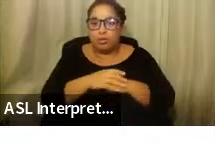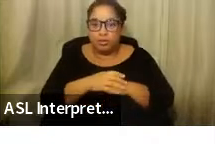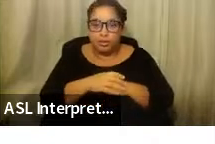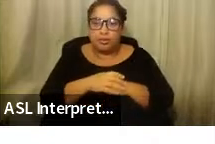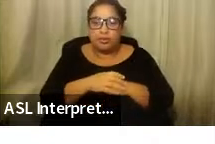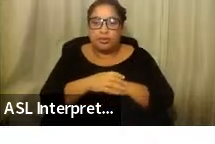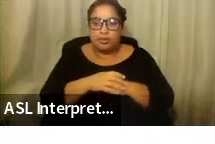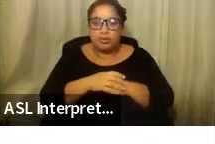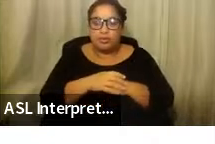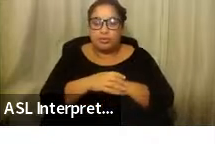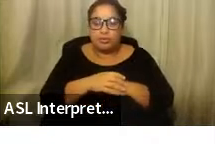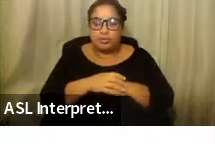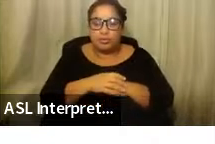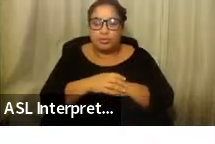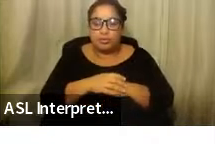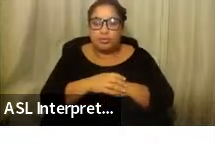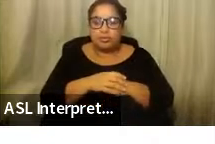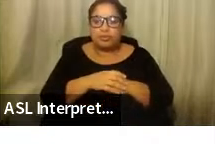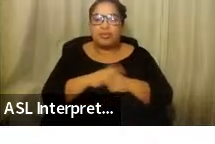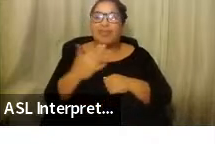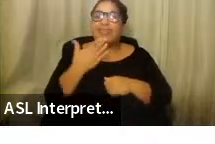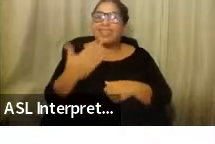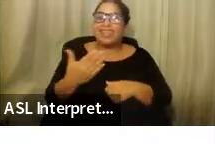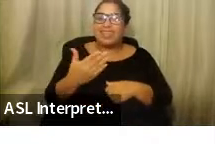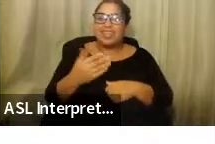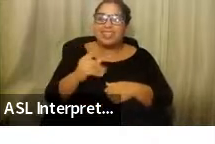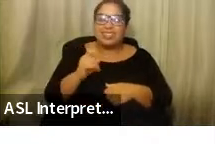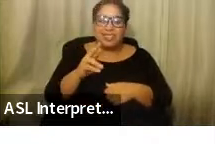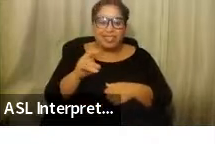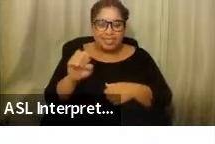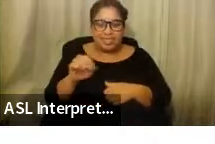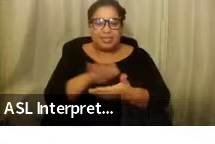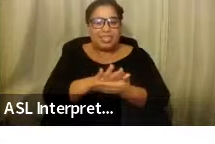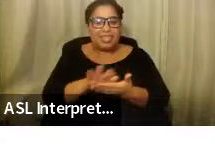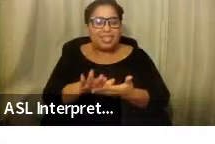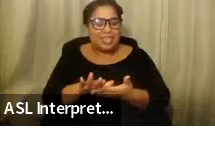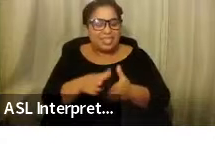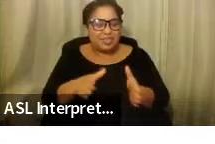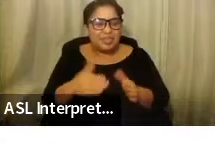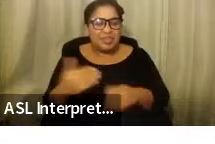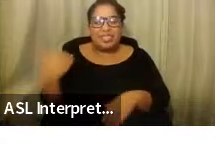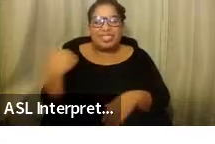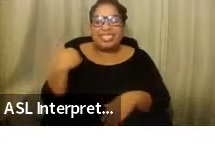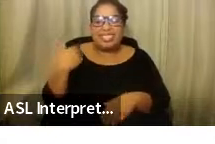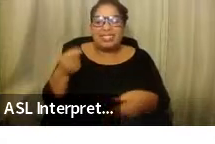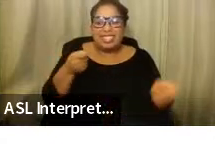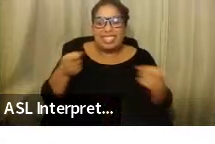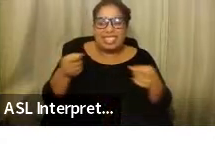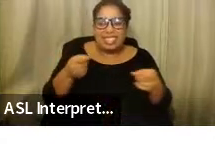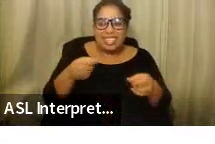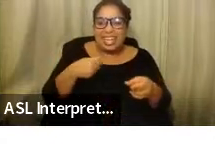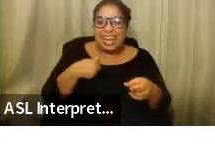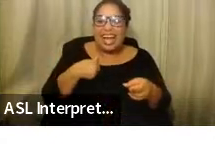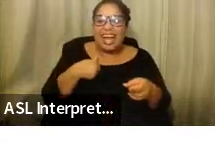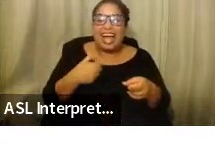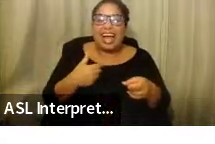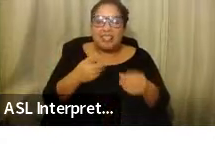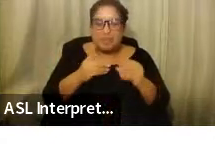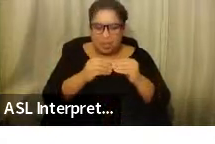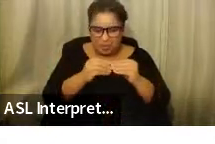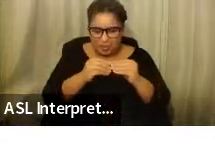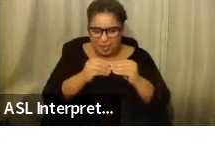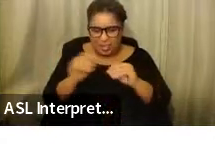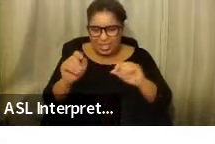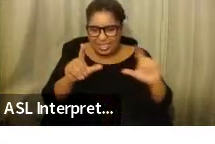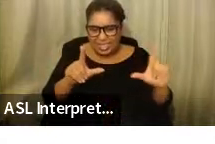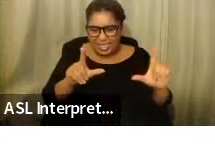director. Thank you, Tuweri, for reminding me. That was a very nice way, facilitation, that I have another slide.